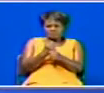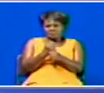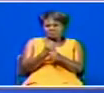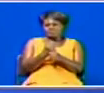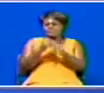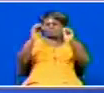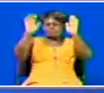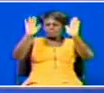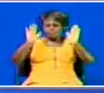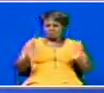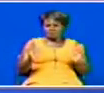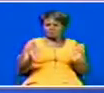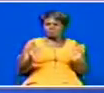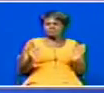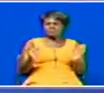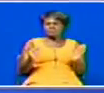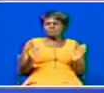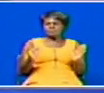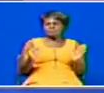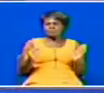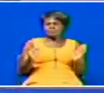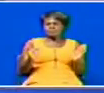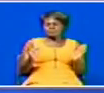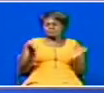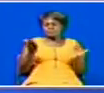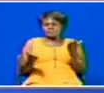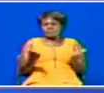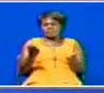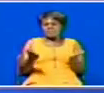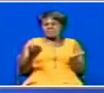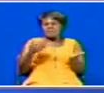it's important that we maybe set context.